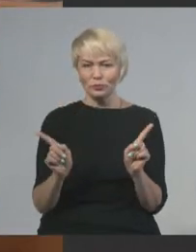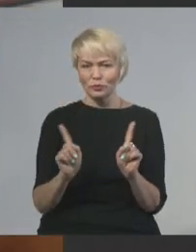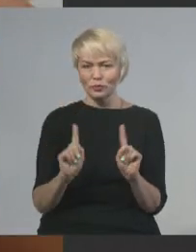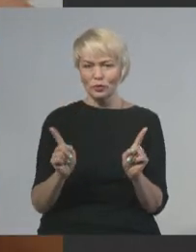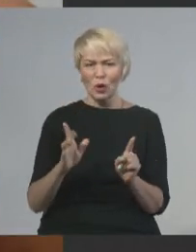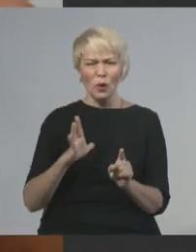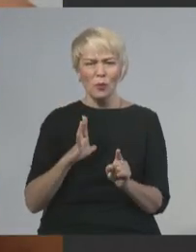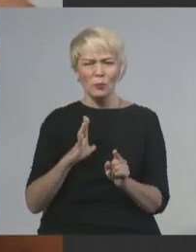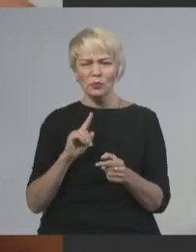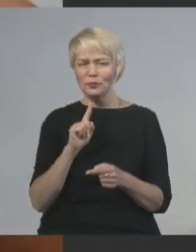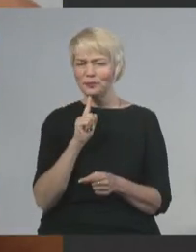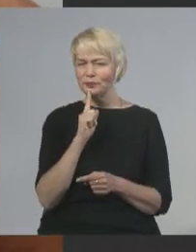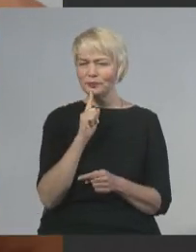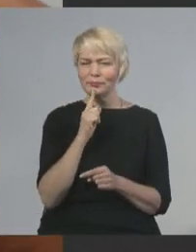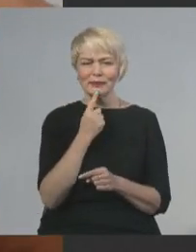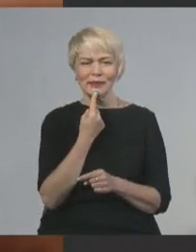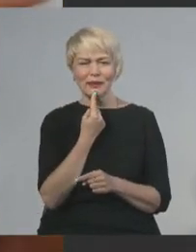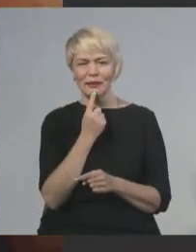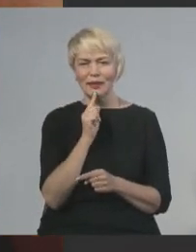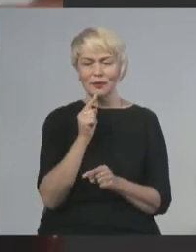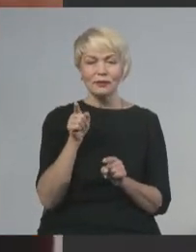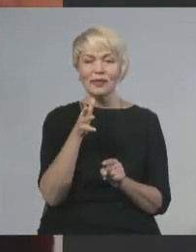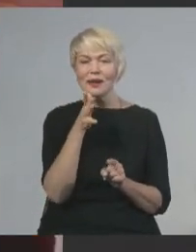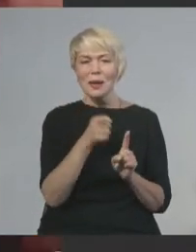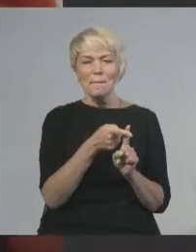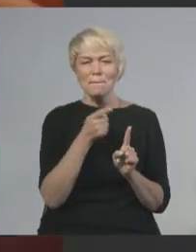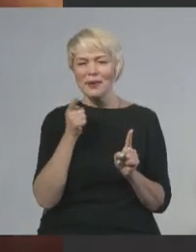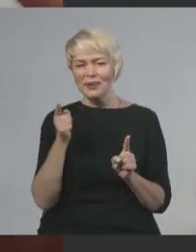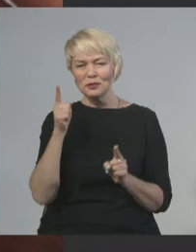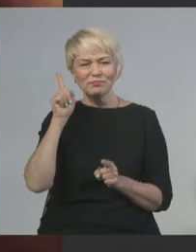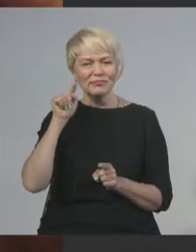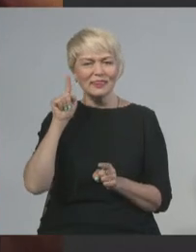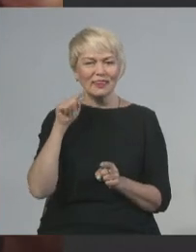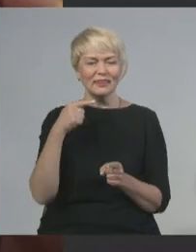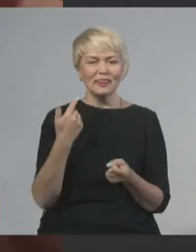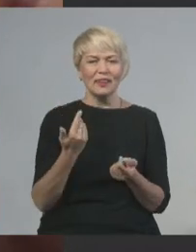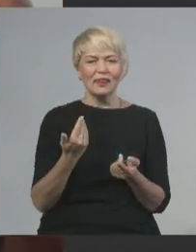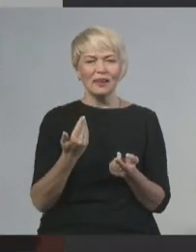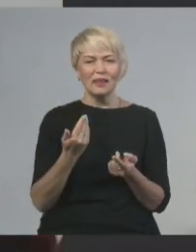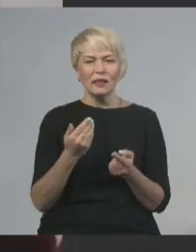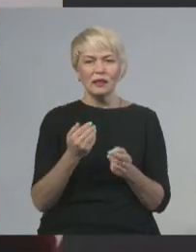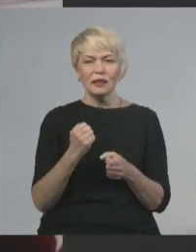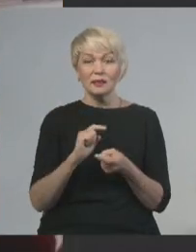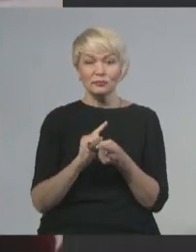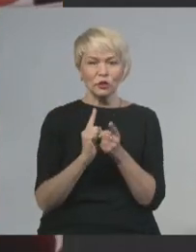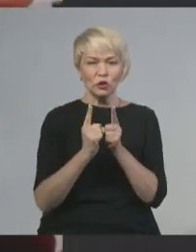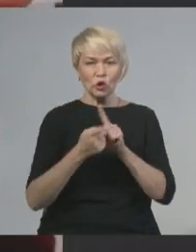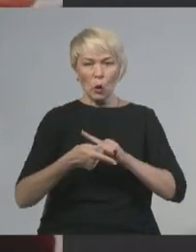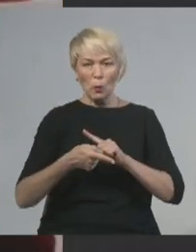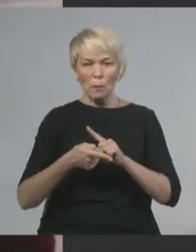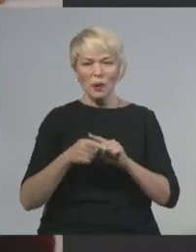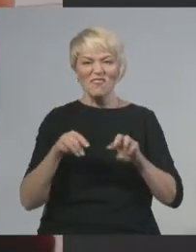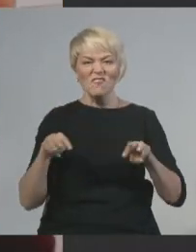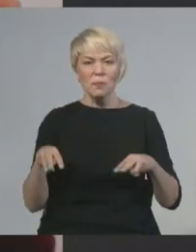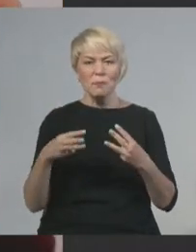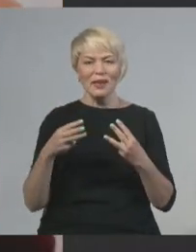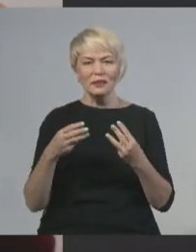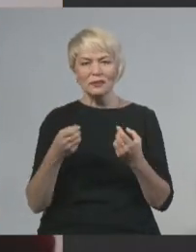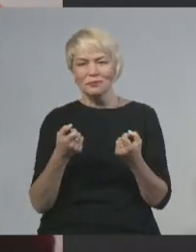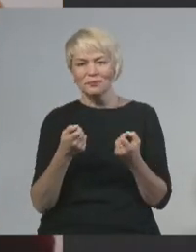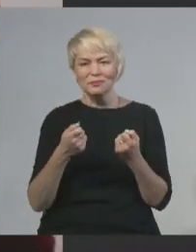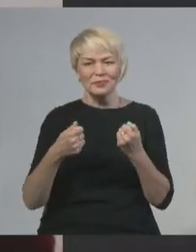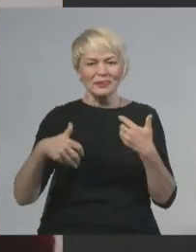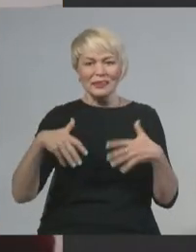weakening period media there is a lot of fragile medias i don't know if they will survive from the